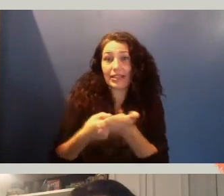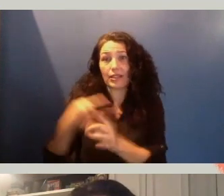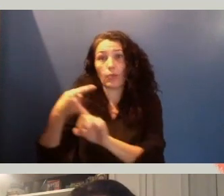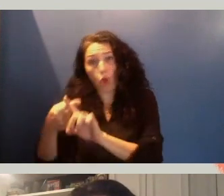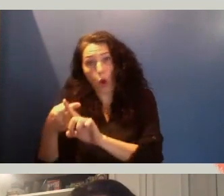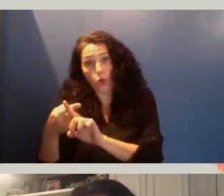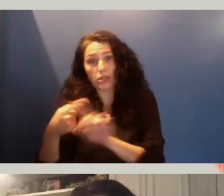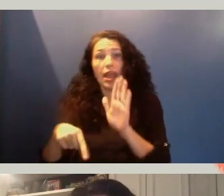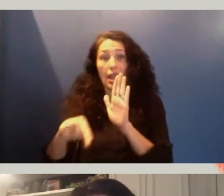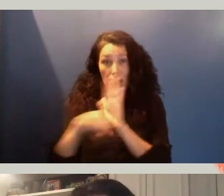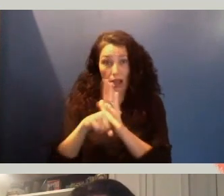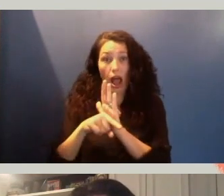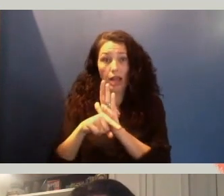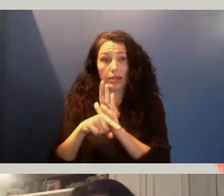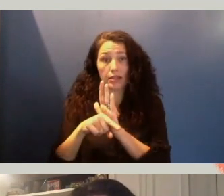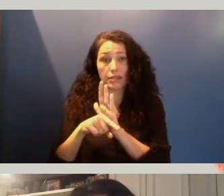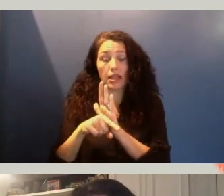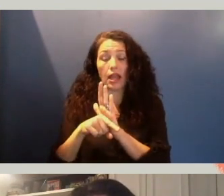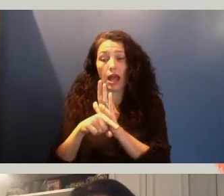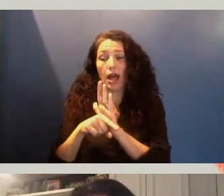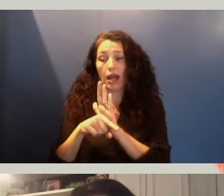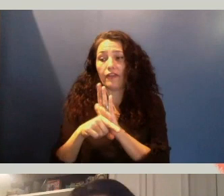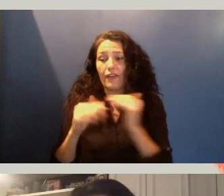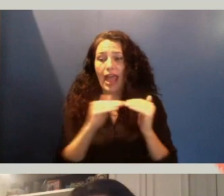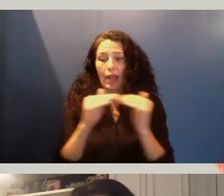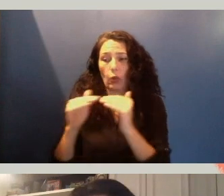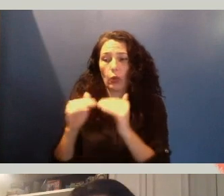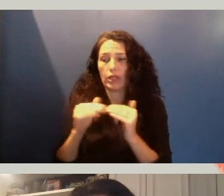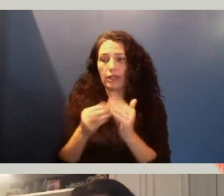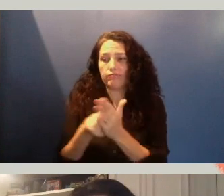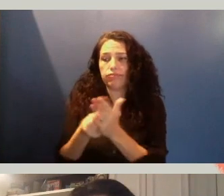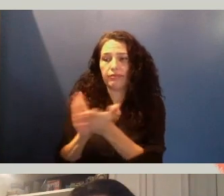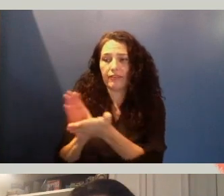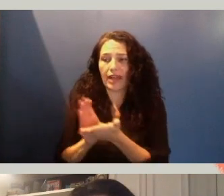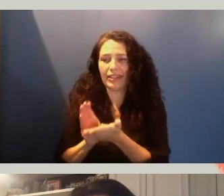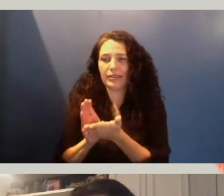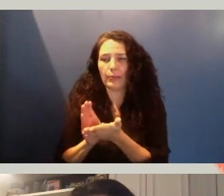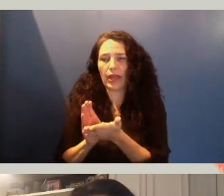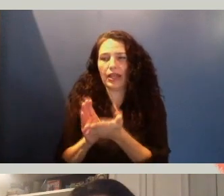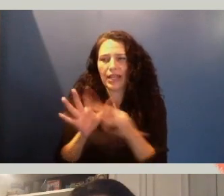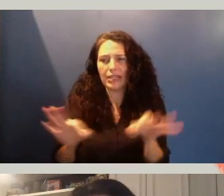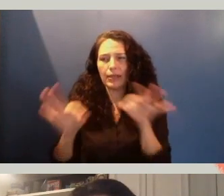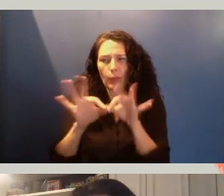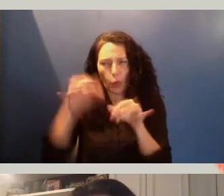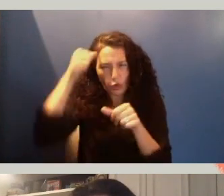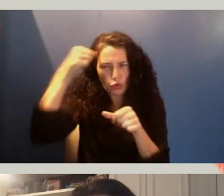to that experience. I just want to keep kind of in the front of our minds that